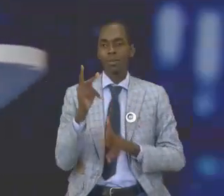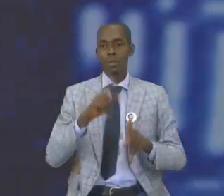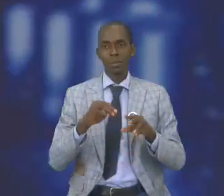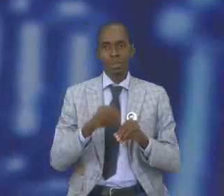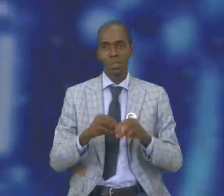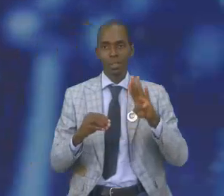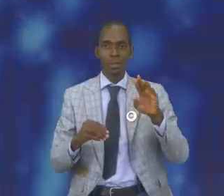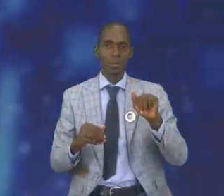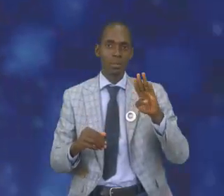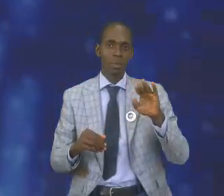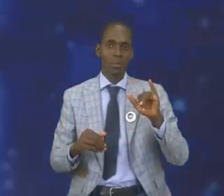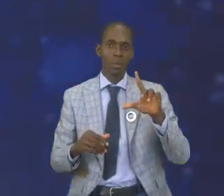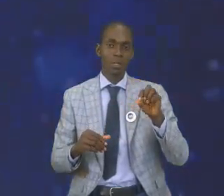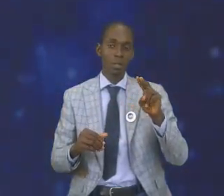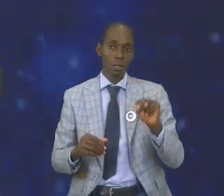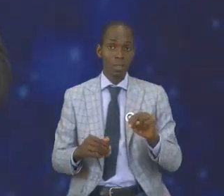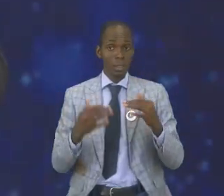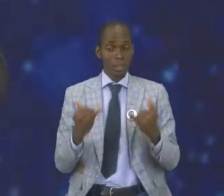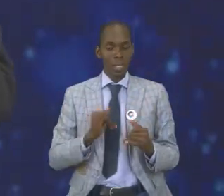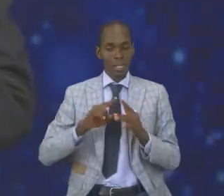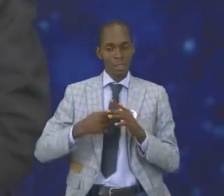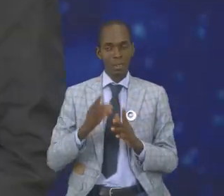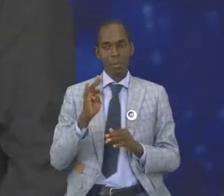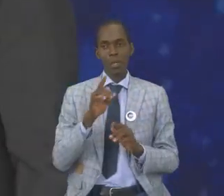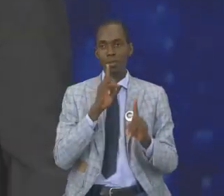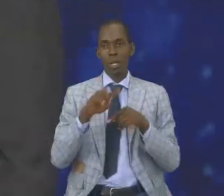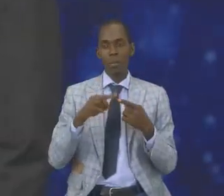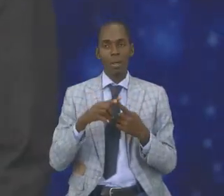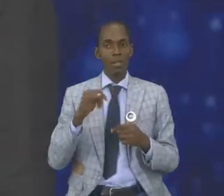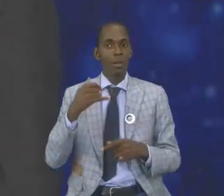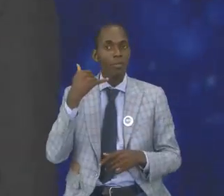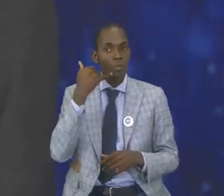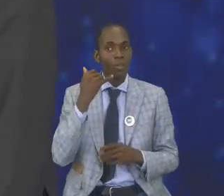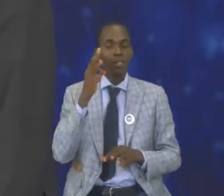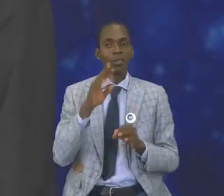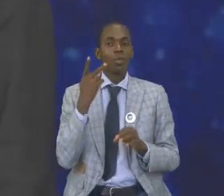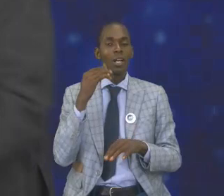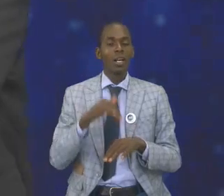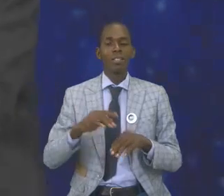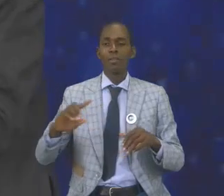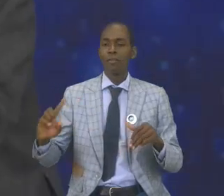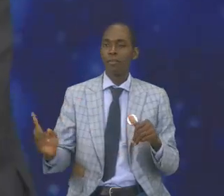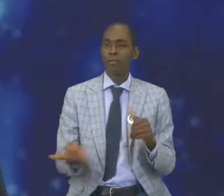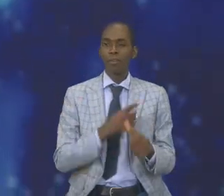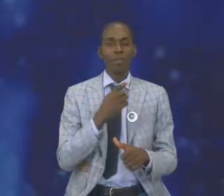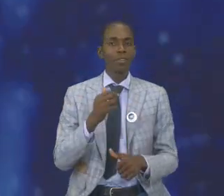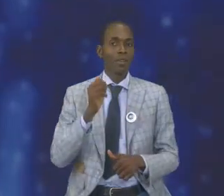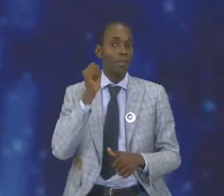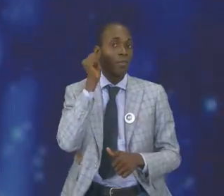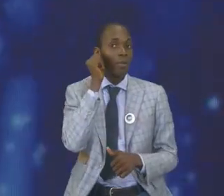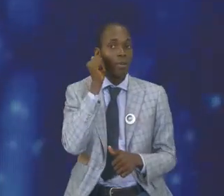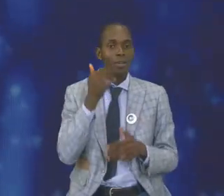started talking about the telephone. If you look at the first cell phone, before